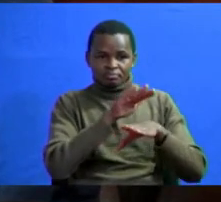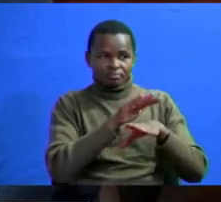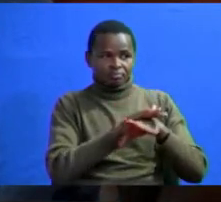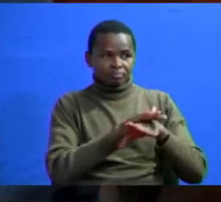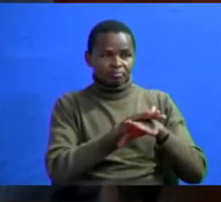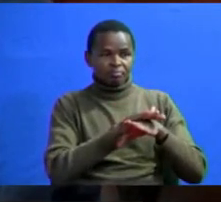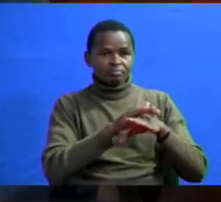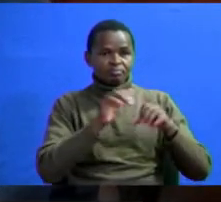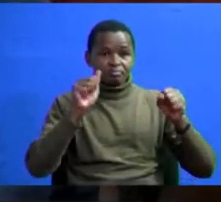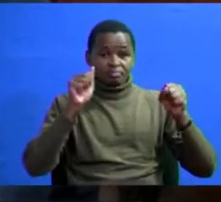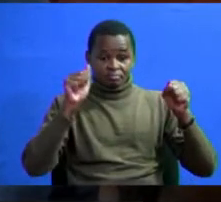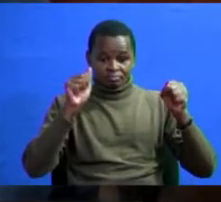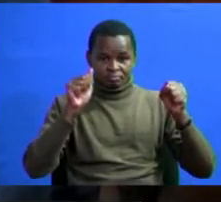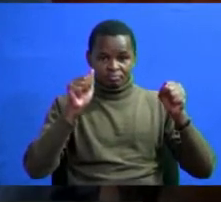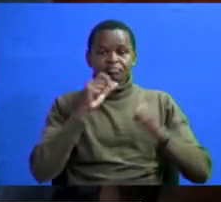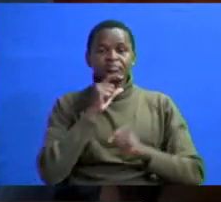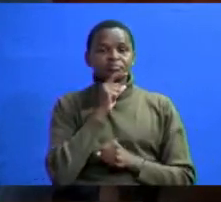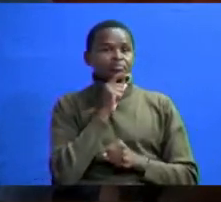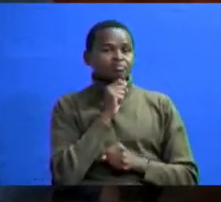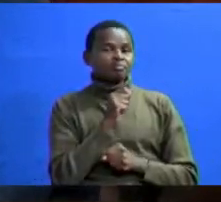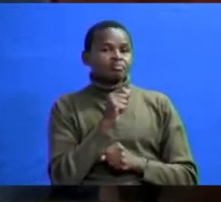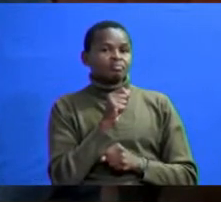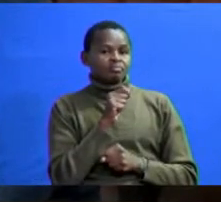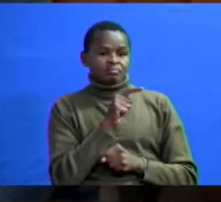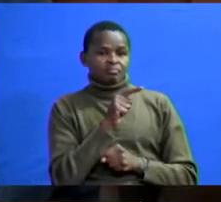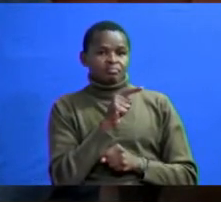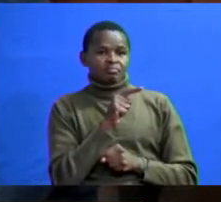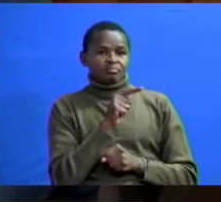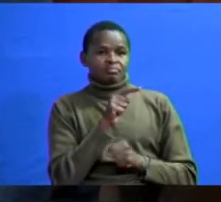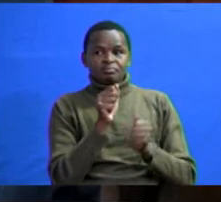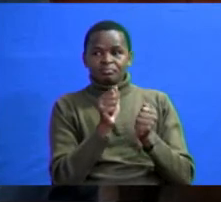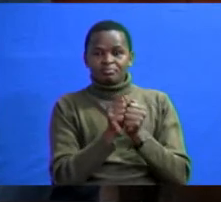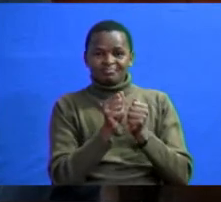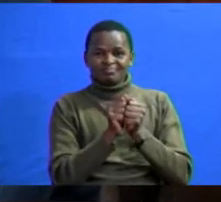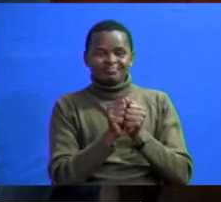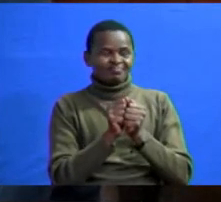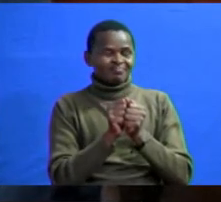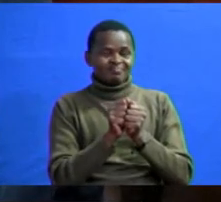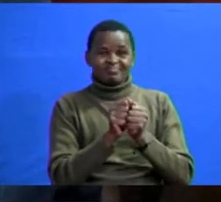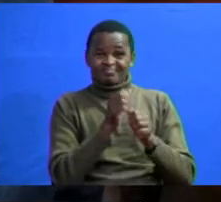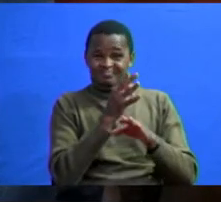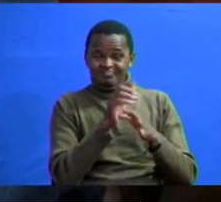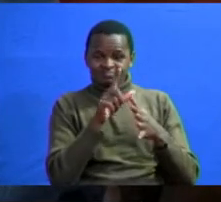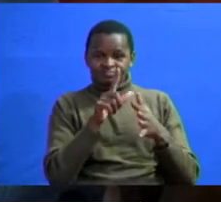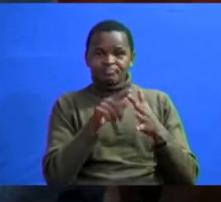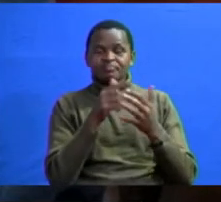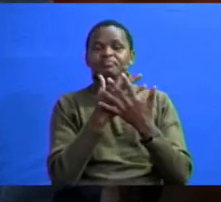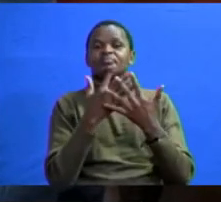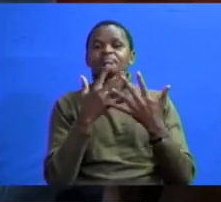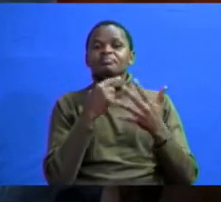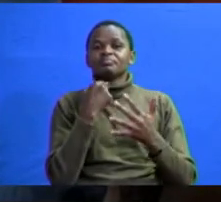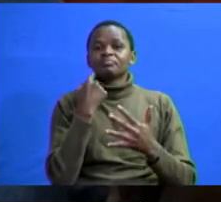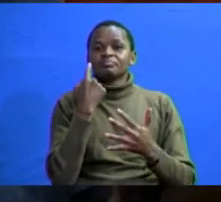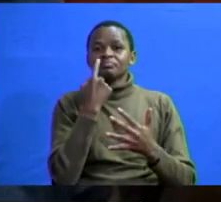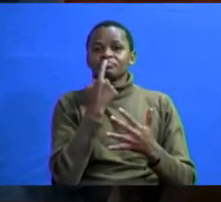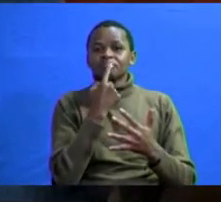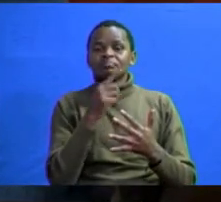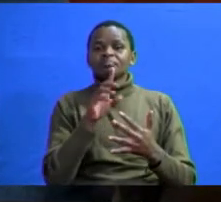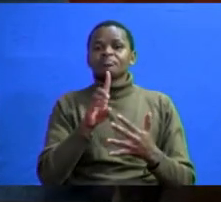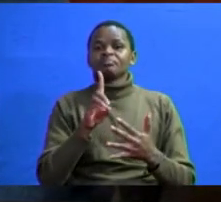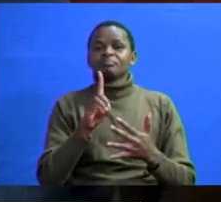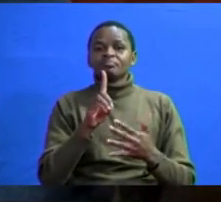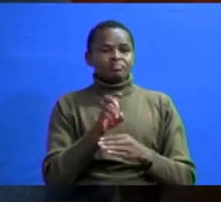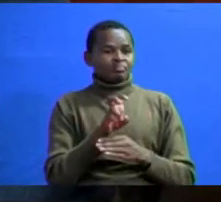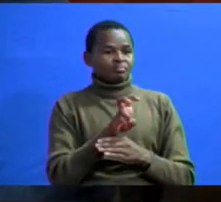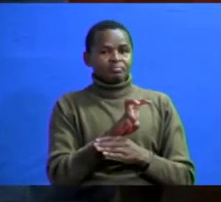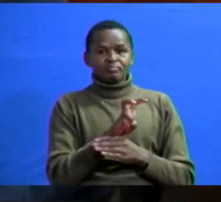armed men, armed with crude weapons, who would